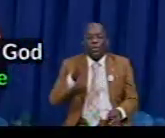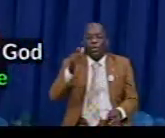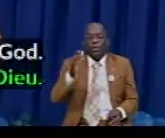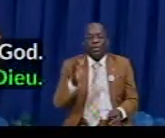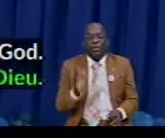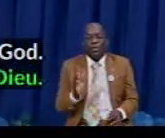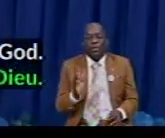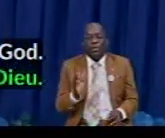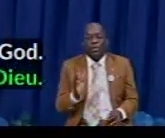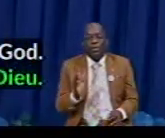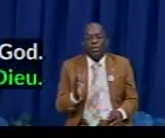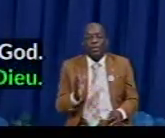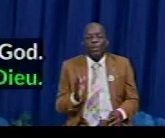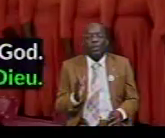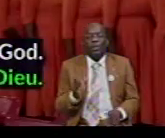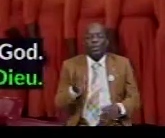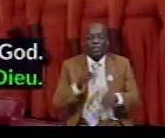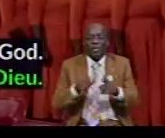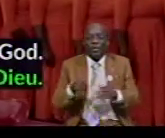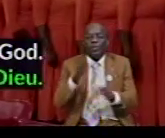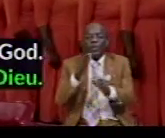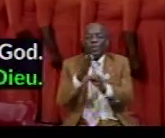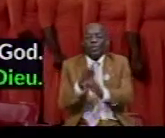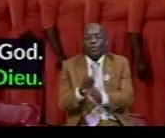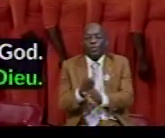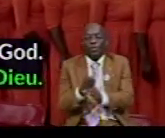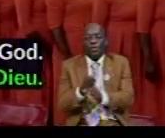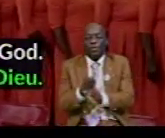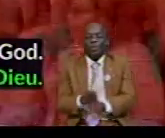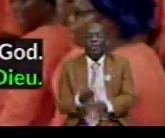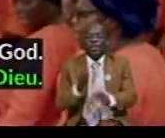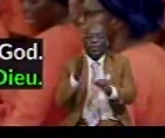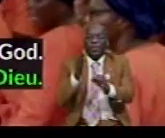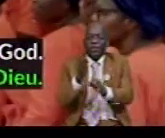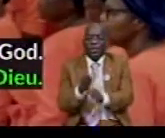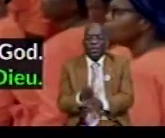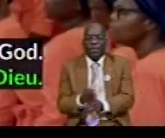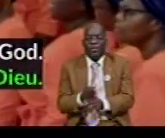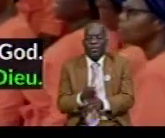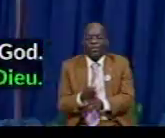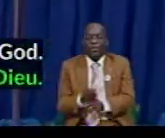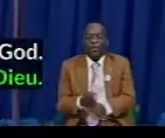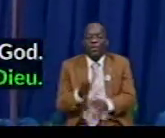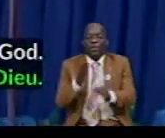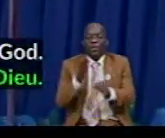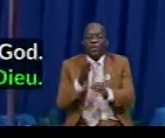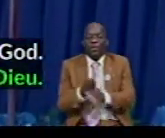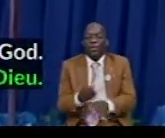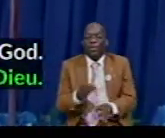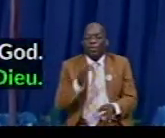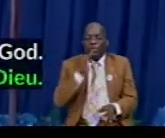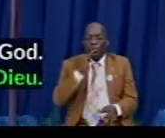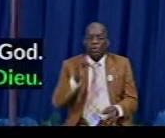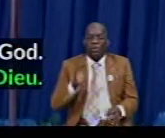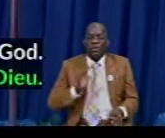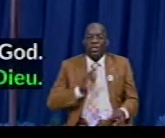Let me hear you say, faithful, so faithful, faithful is my God.